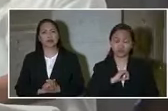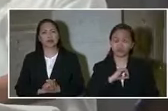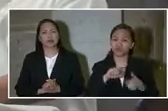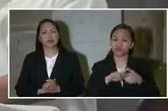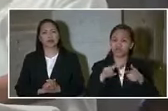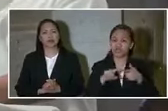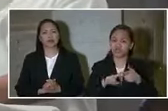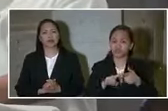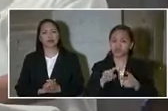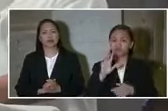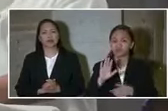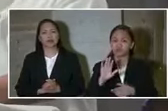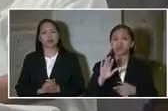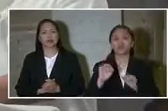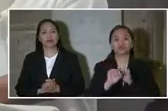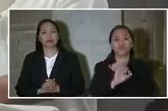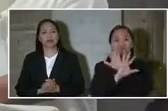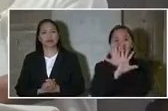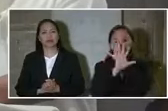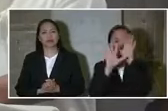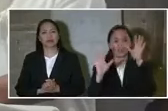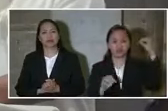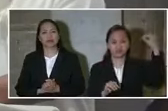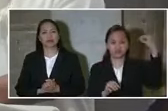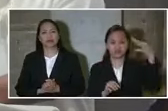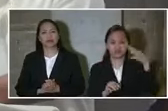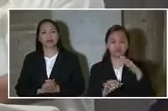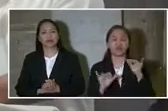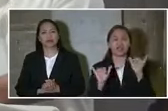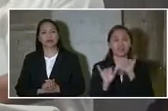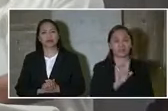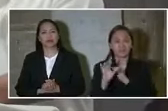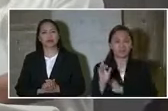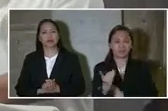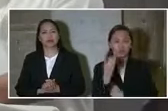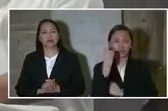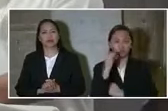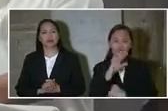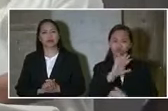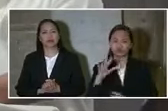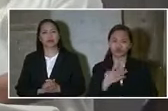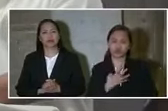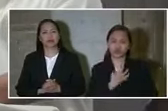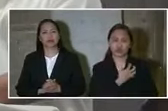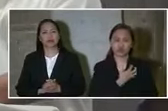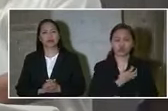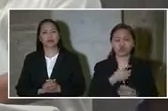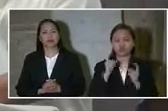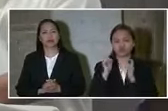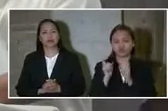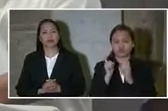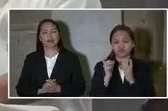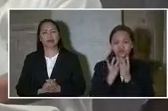Then your light shall break forth like the dawn, and your wound shall quickly be